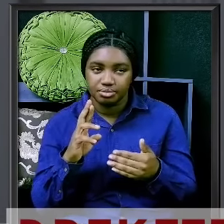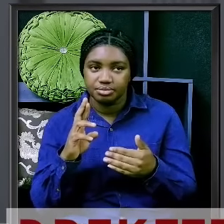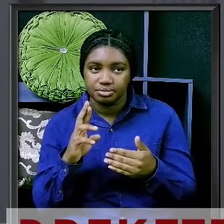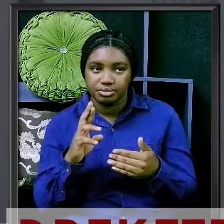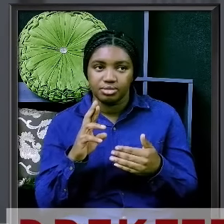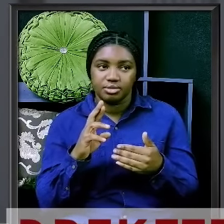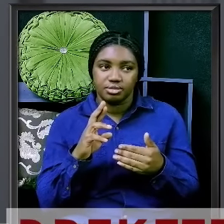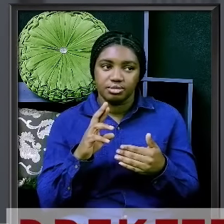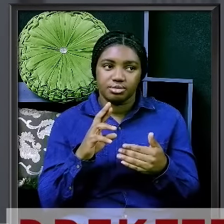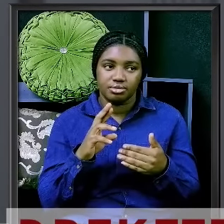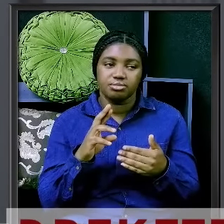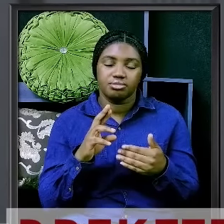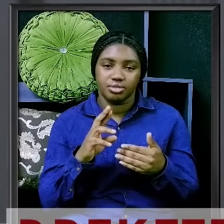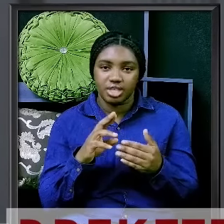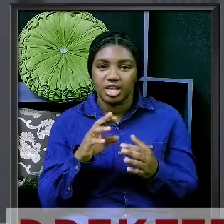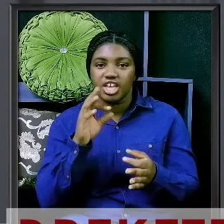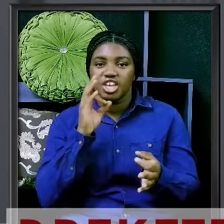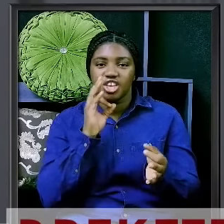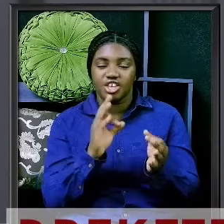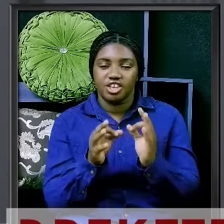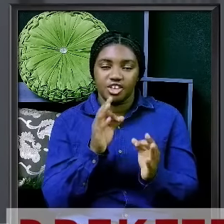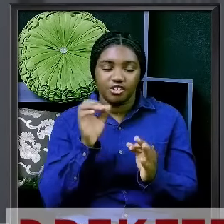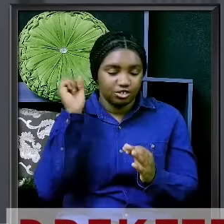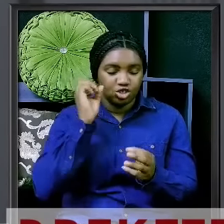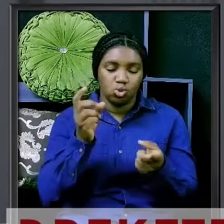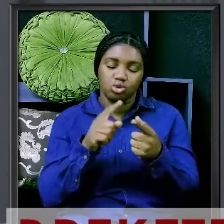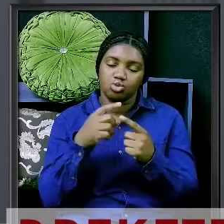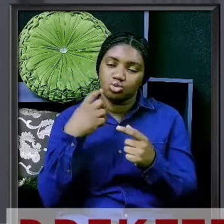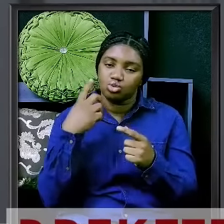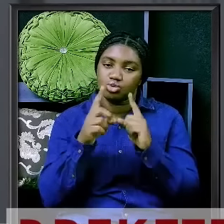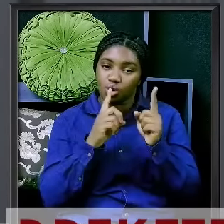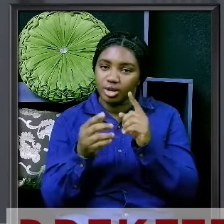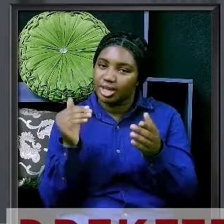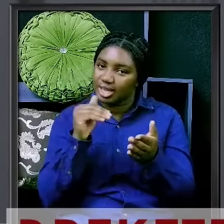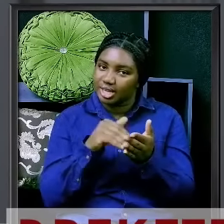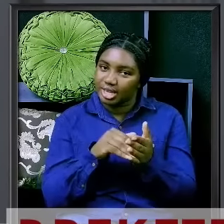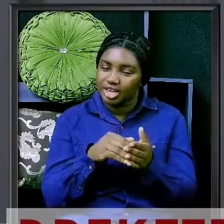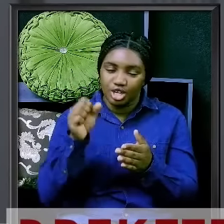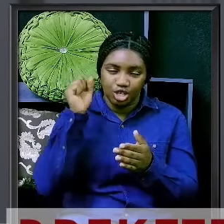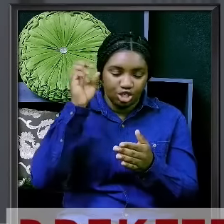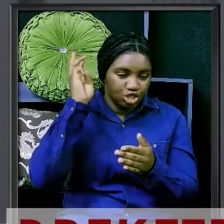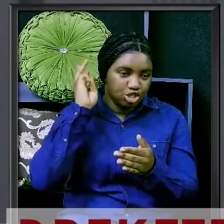sense, be mentioned and following day. Thank you. Thank you, my honorable president. Make her appreciate our honorable president.